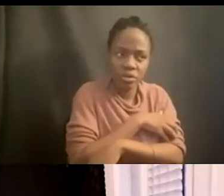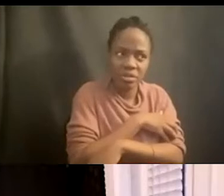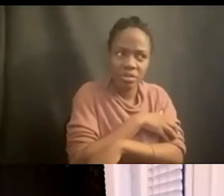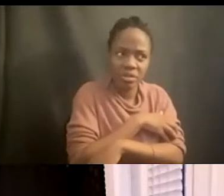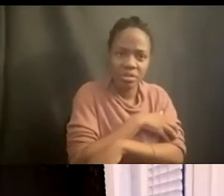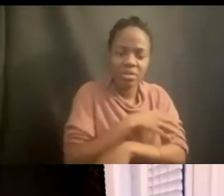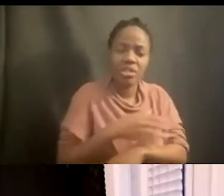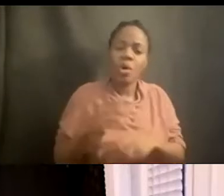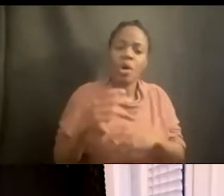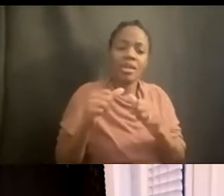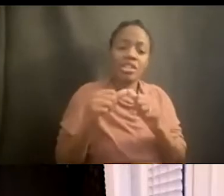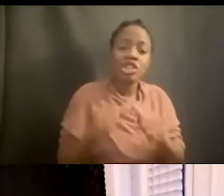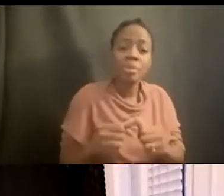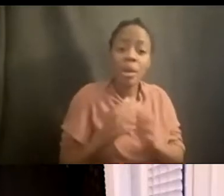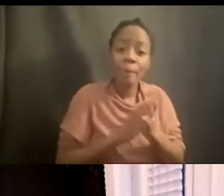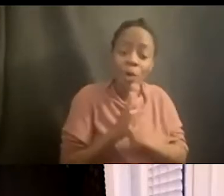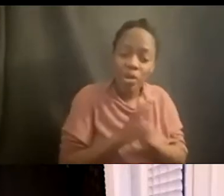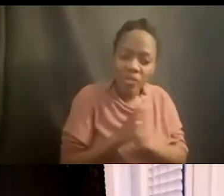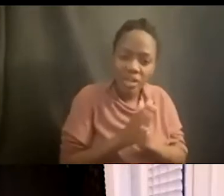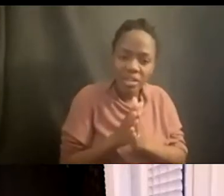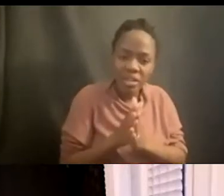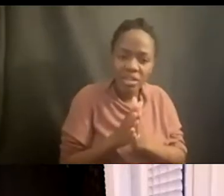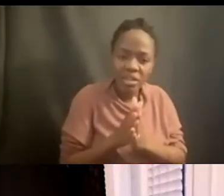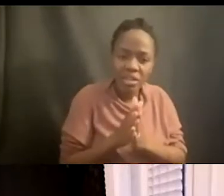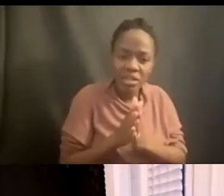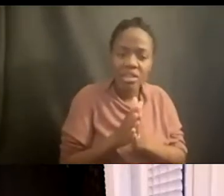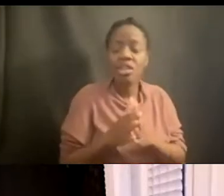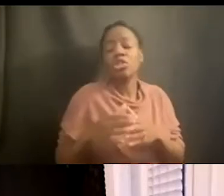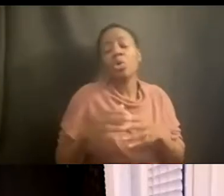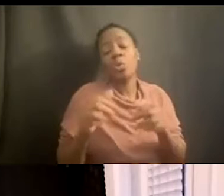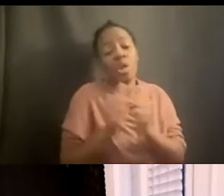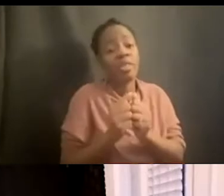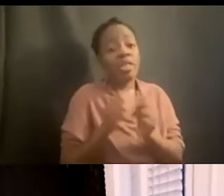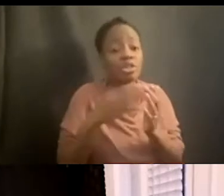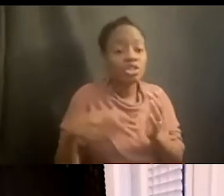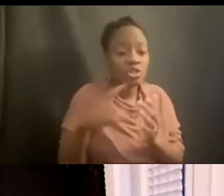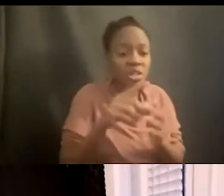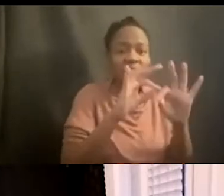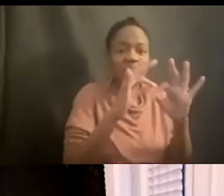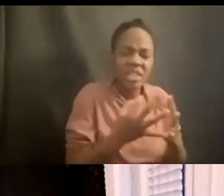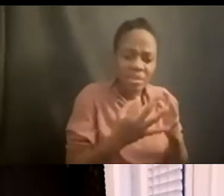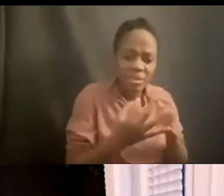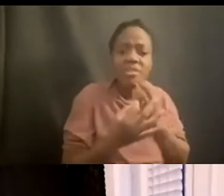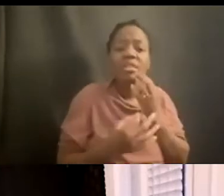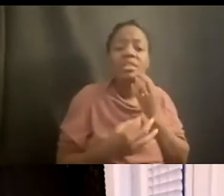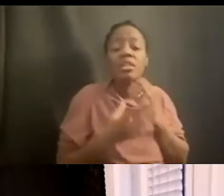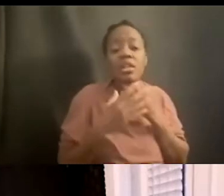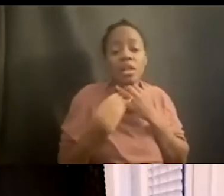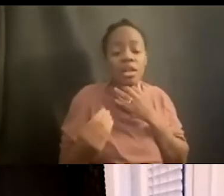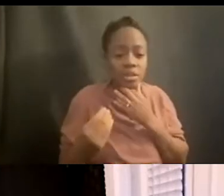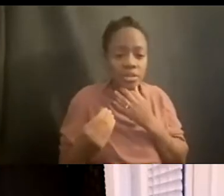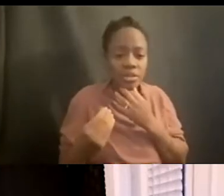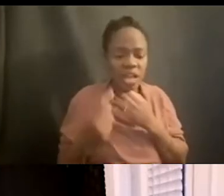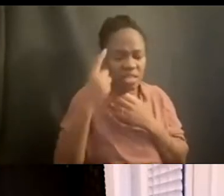me motivated then, and I think keeps me motivated now, in addition to our students and my family, and again, all that has been shared. I